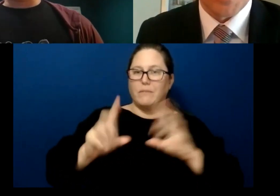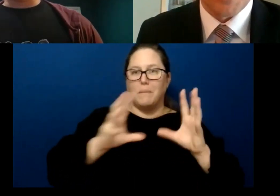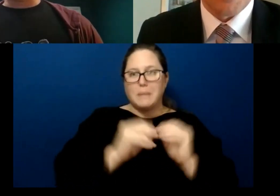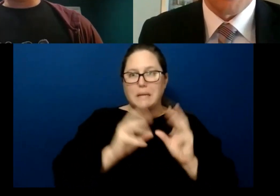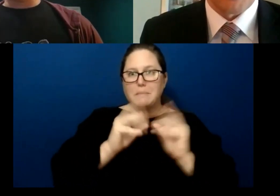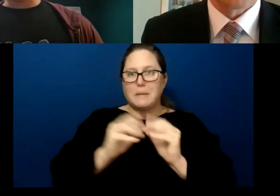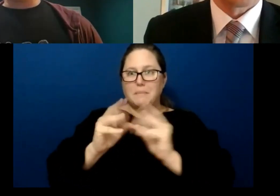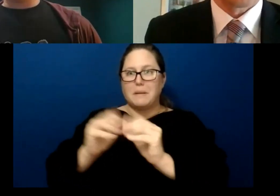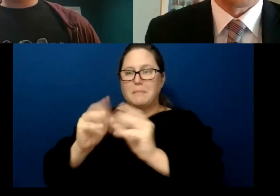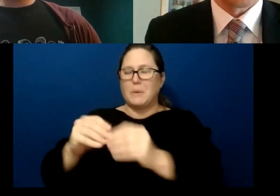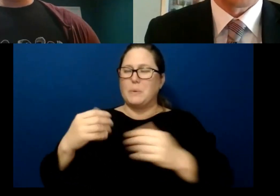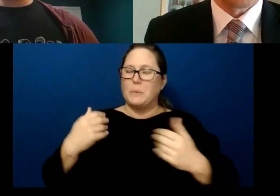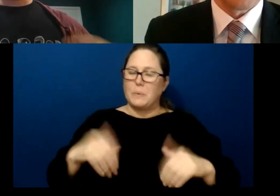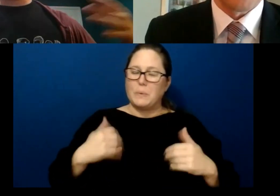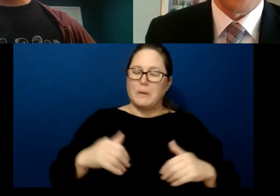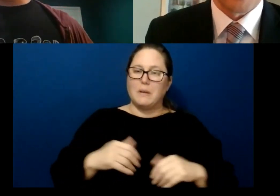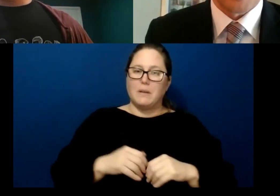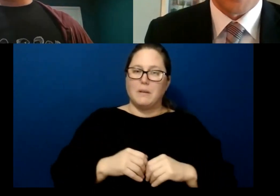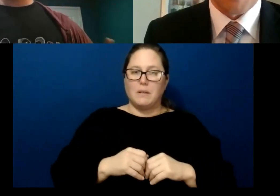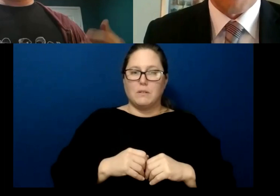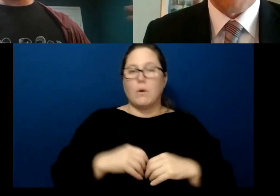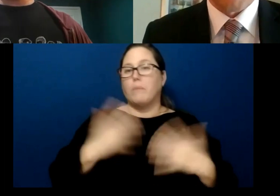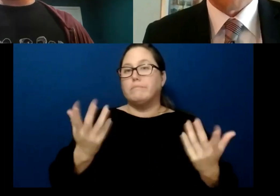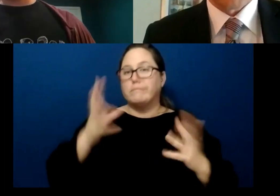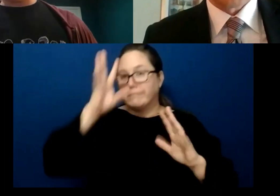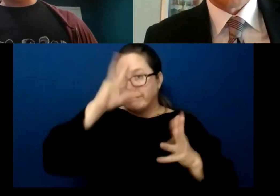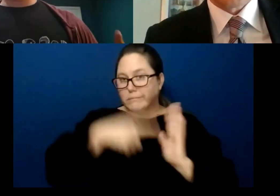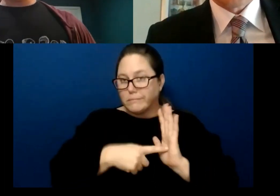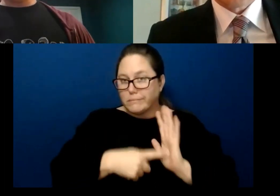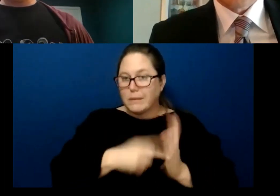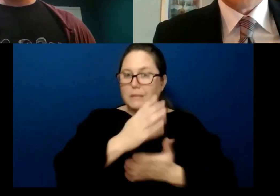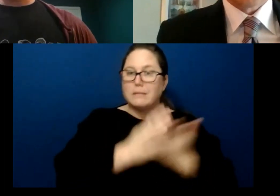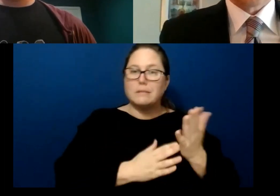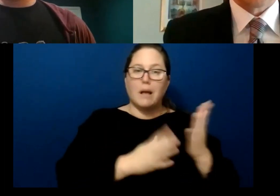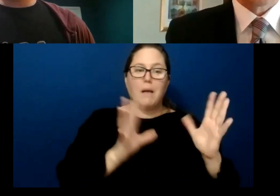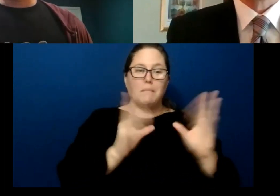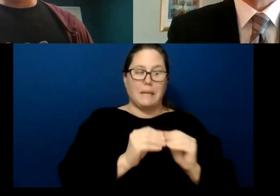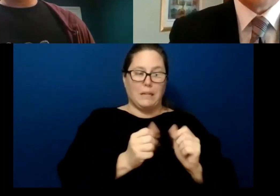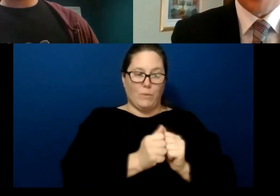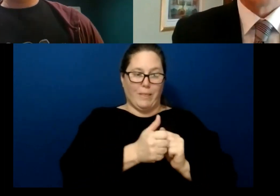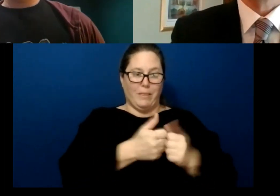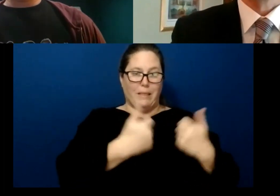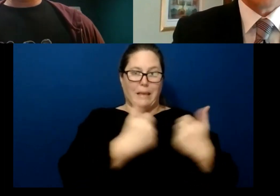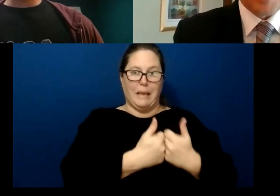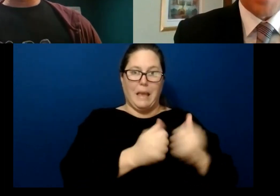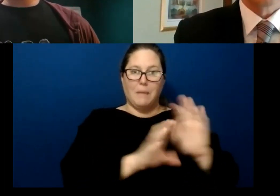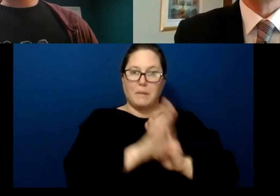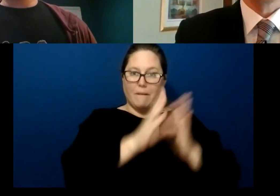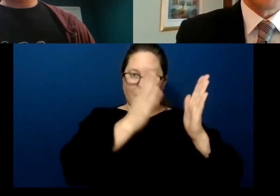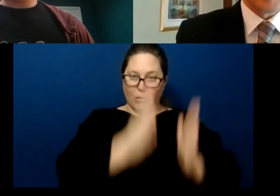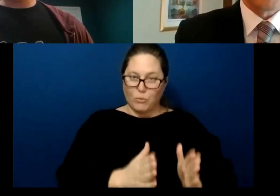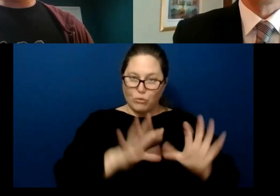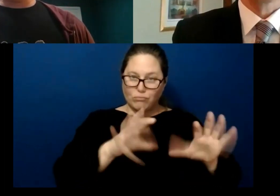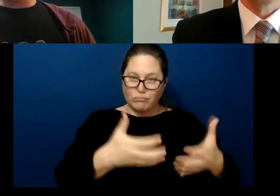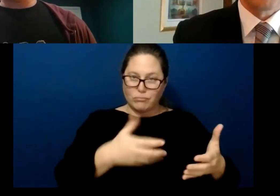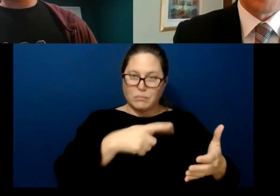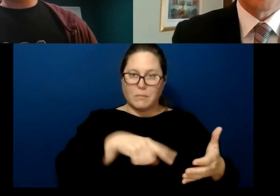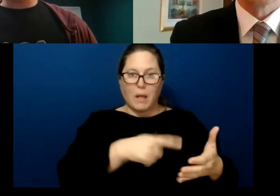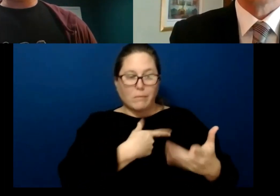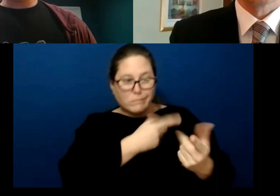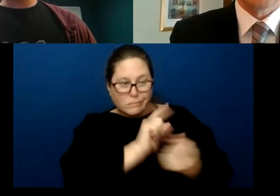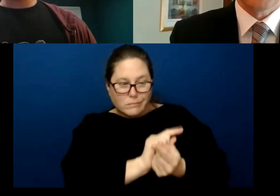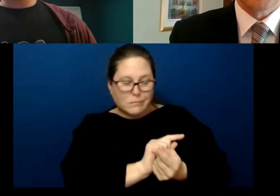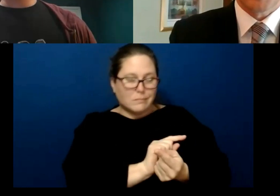work that I'm working on. So often some of my meetings will be with the game developers themselves. And I'll come to them and I'll